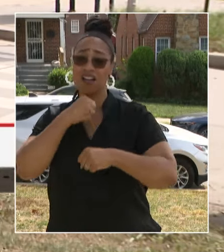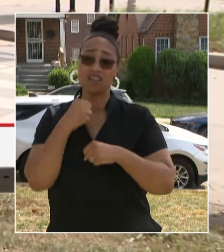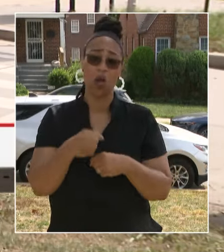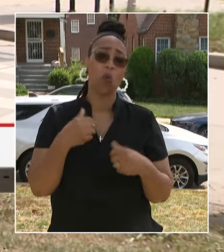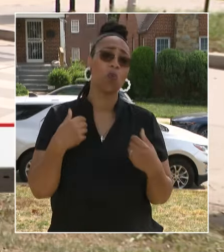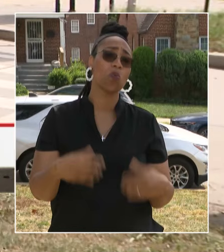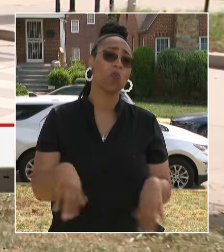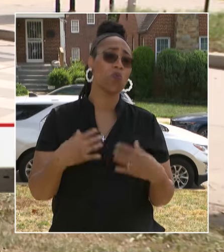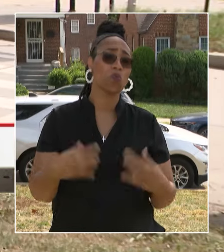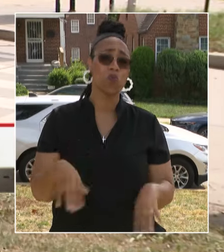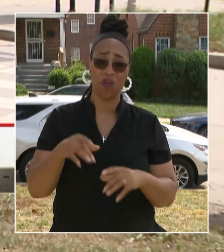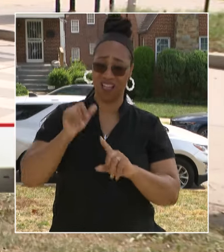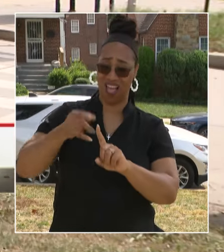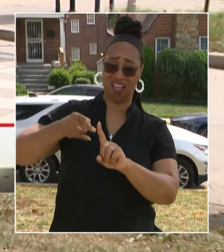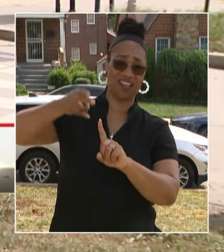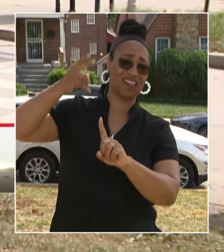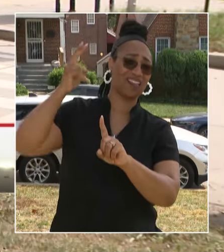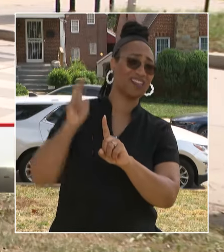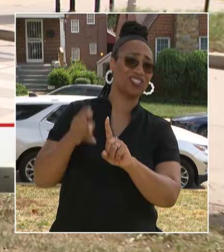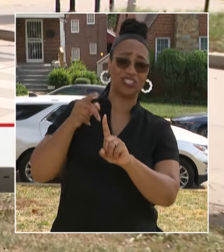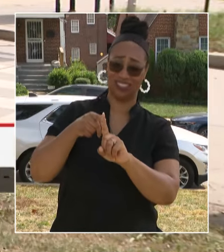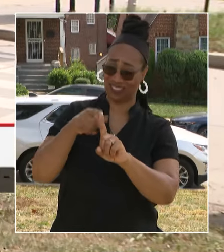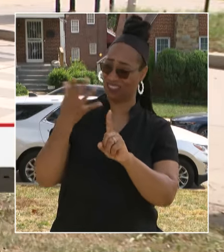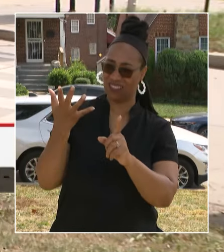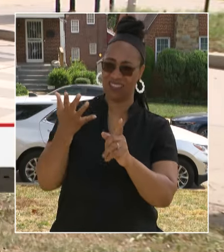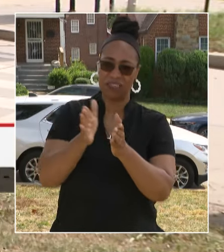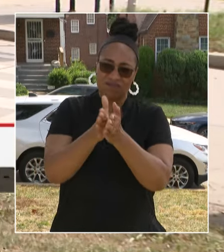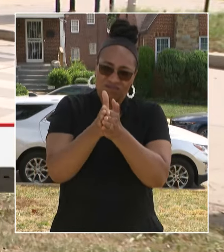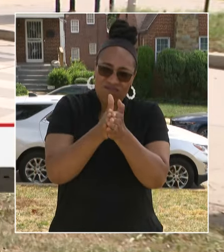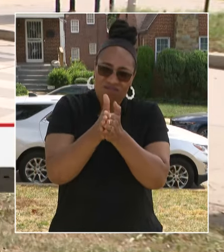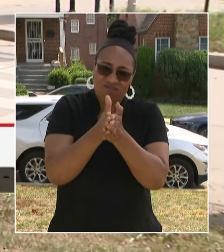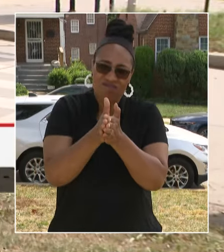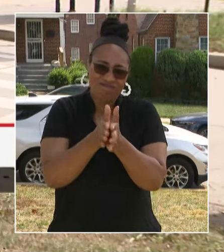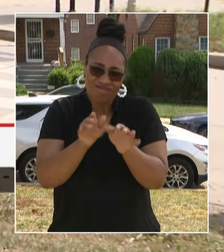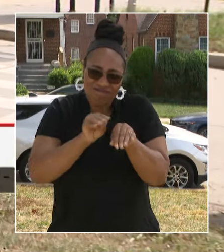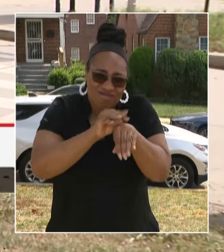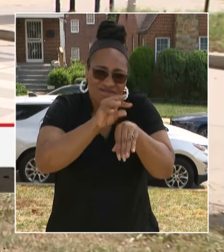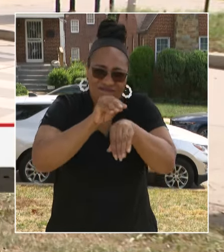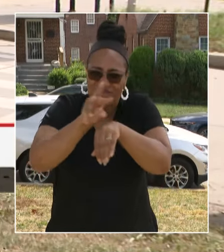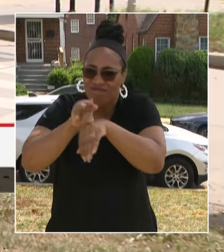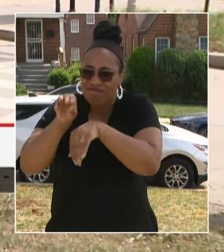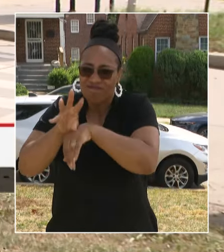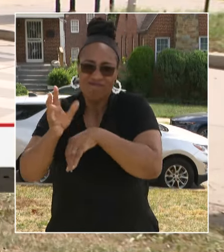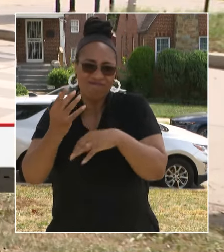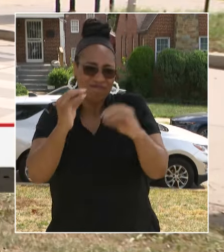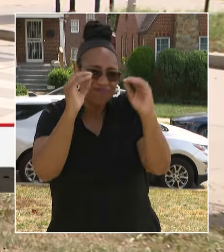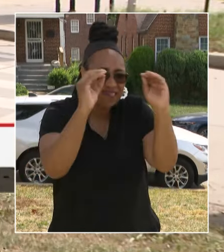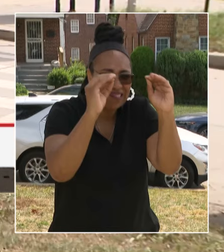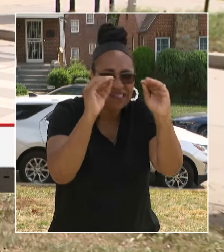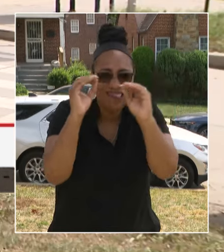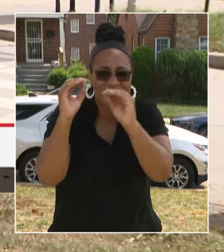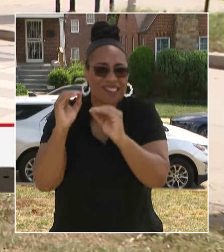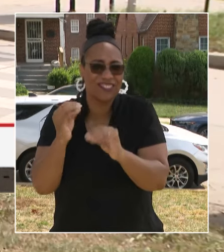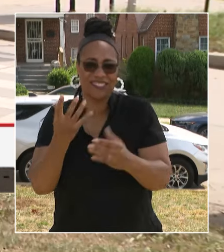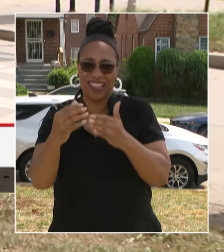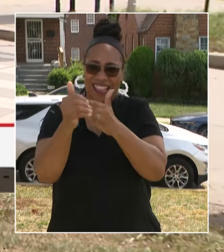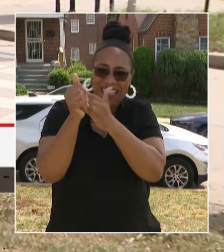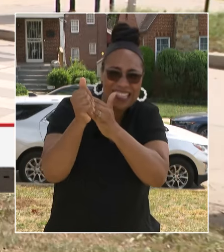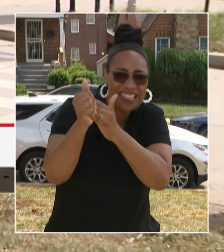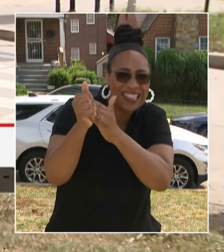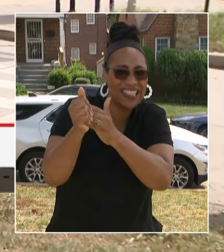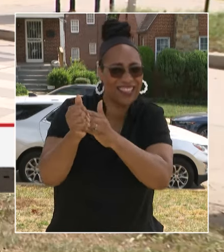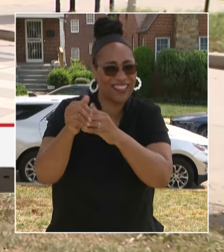like Mr. Spaulding that followed a path that many Washingtonians have followed, from North Carolina, from the Tar Heel state. Any